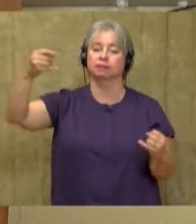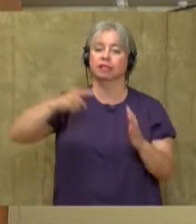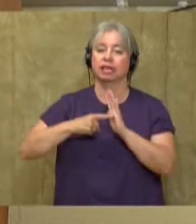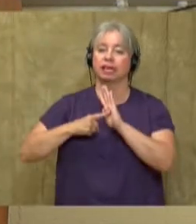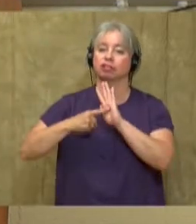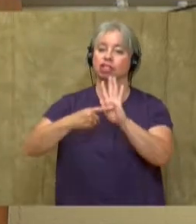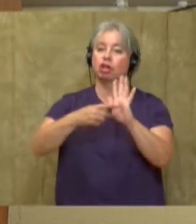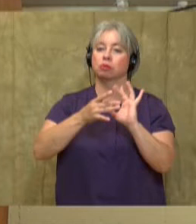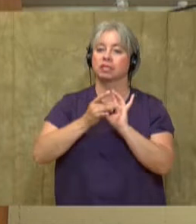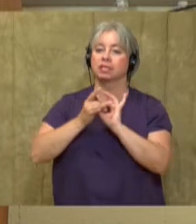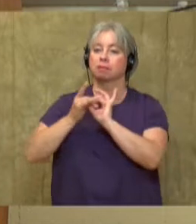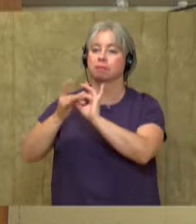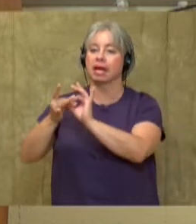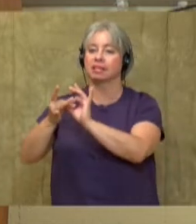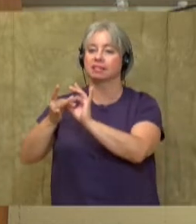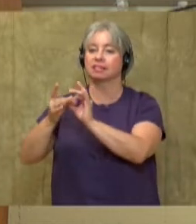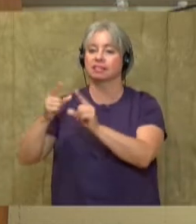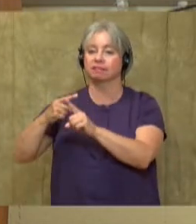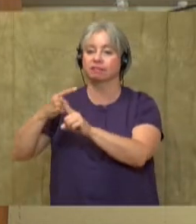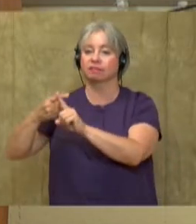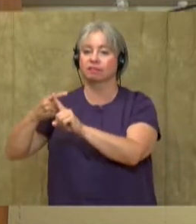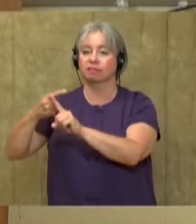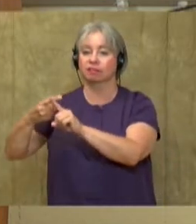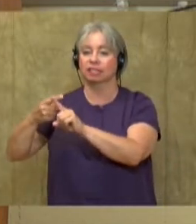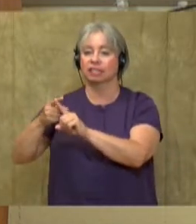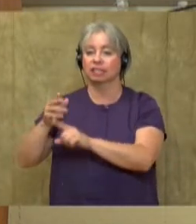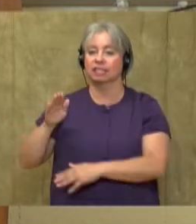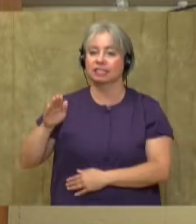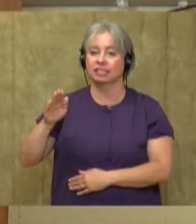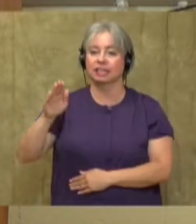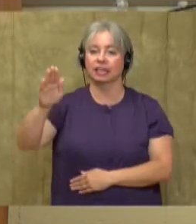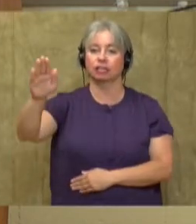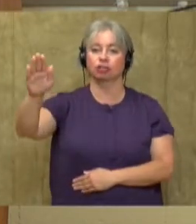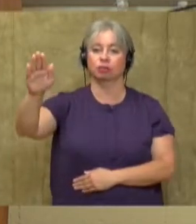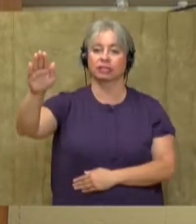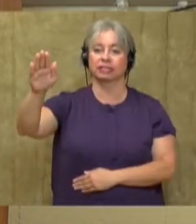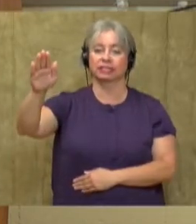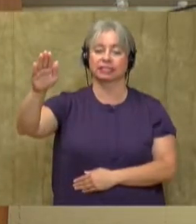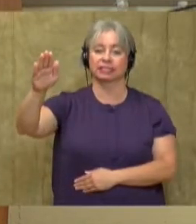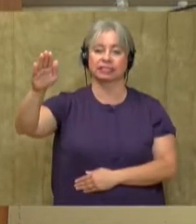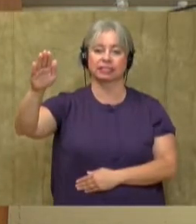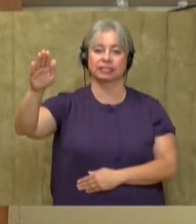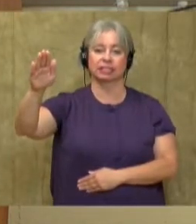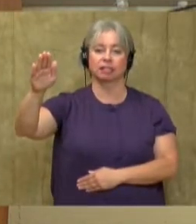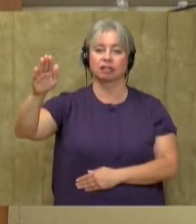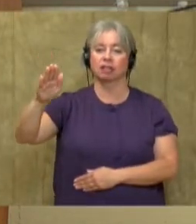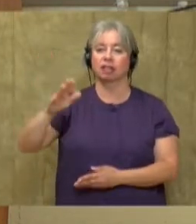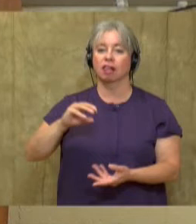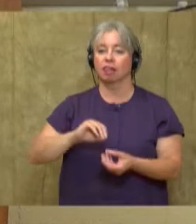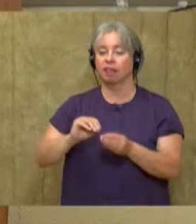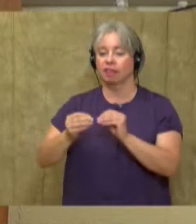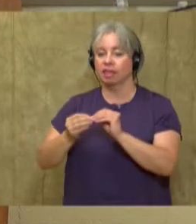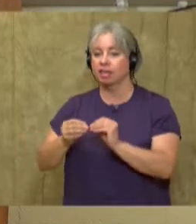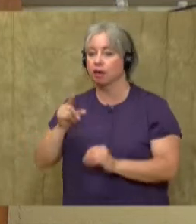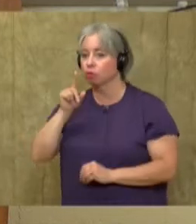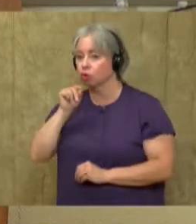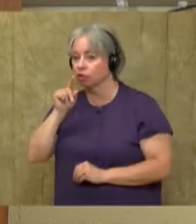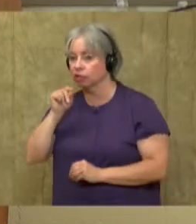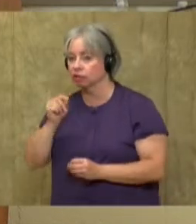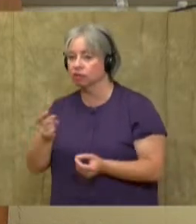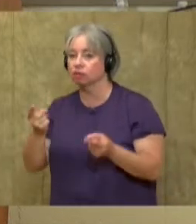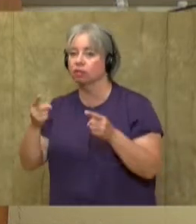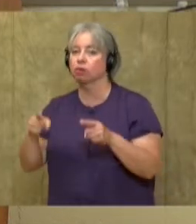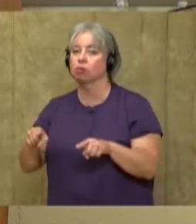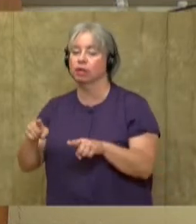positive association. It's increasing. So we know that we can interpret this by saying that the number of chirps increase as